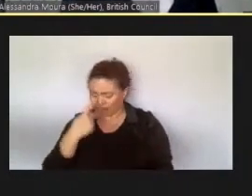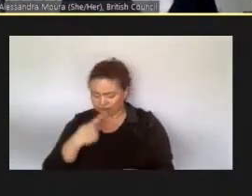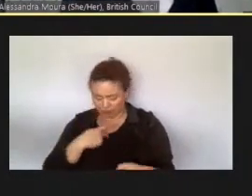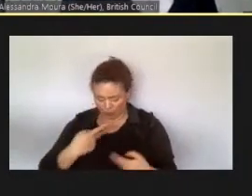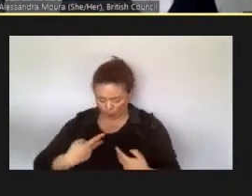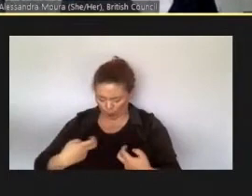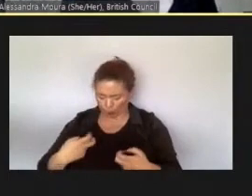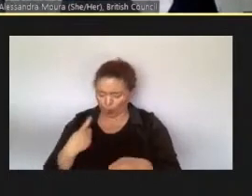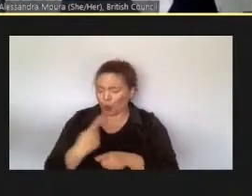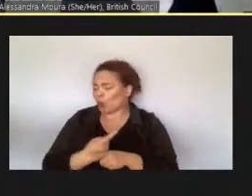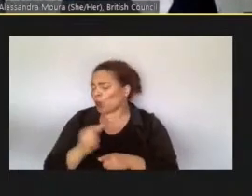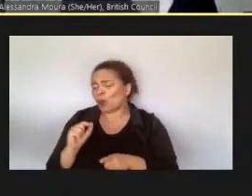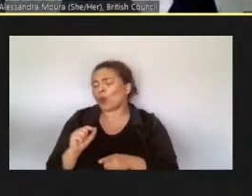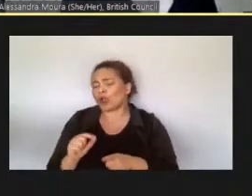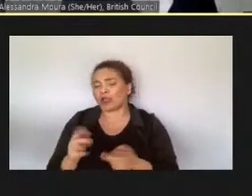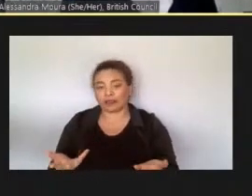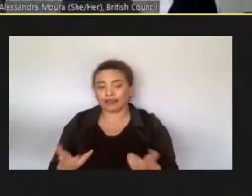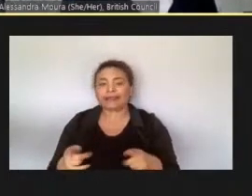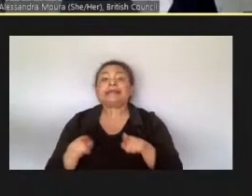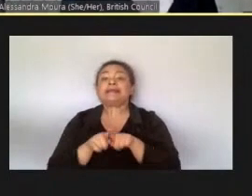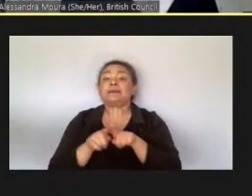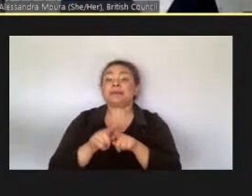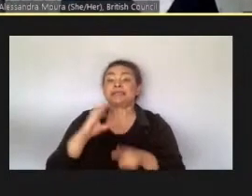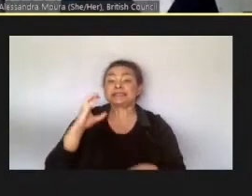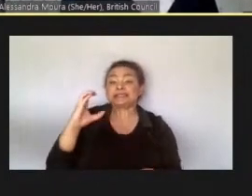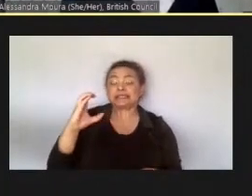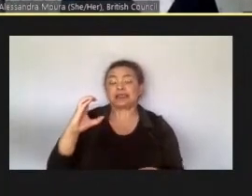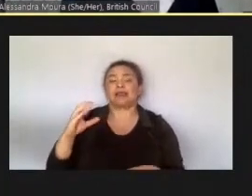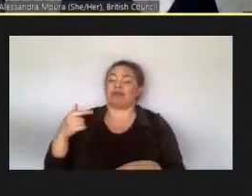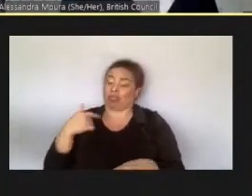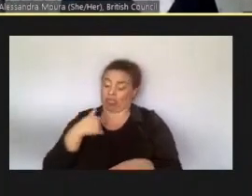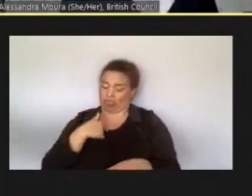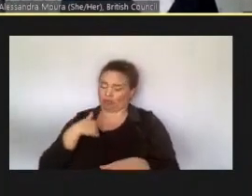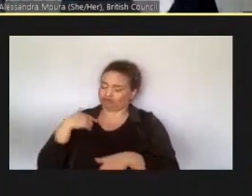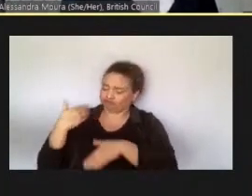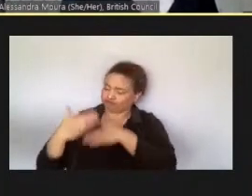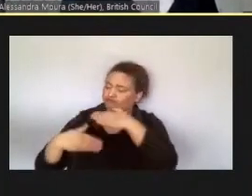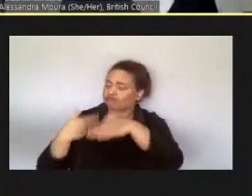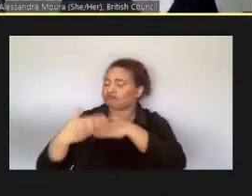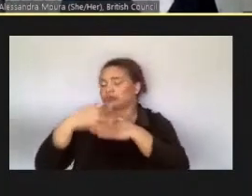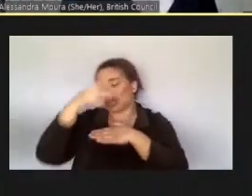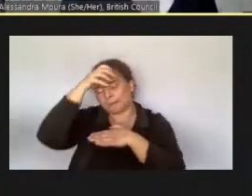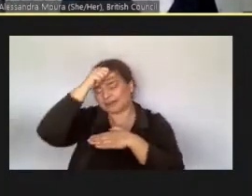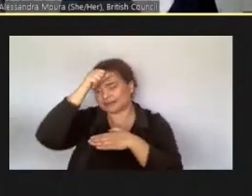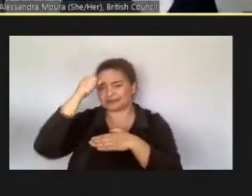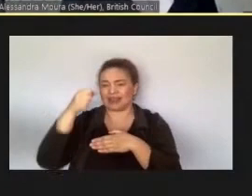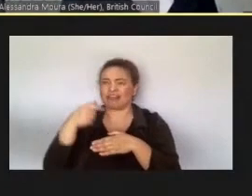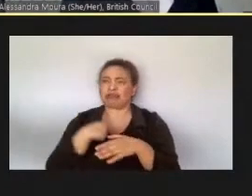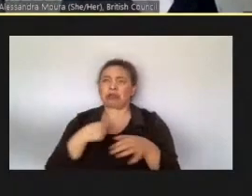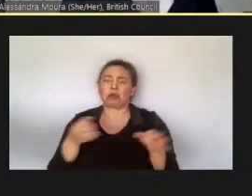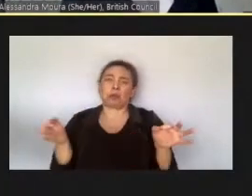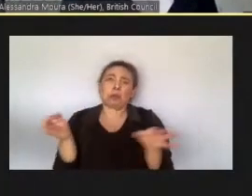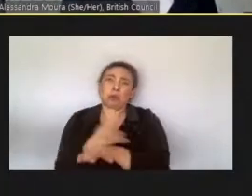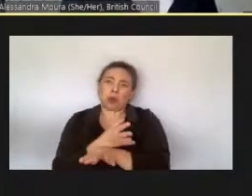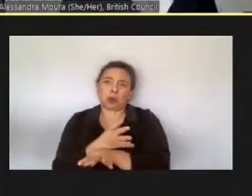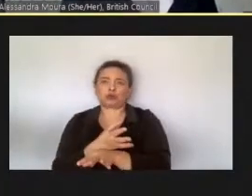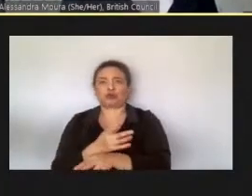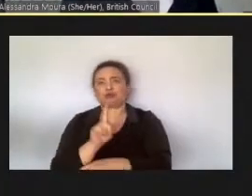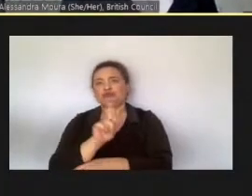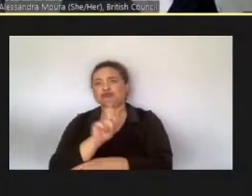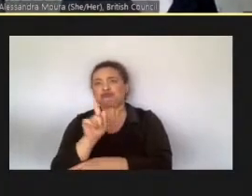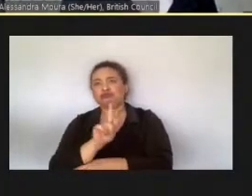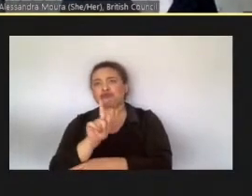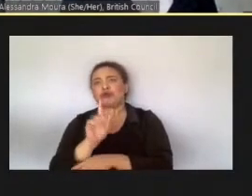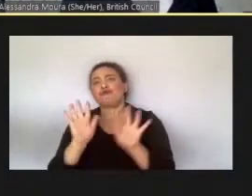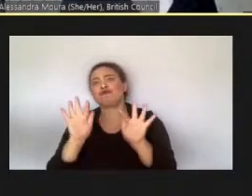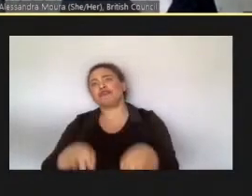leave college or university. Lifelong learning means exactly that, a process of learning or